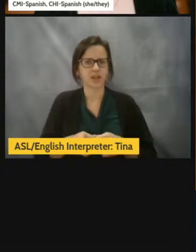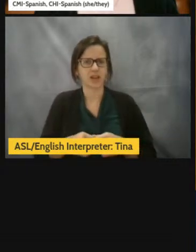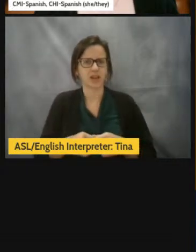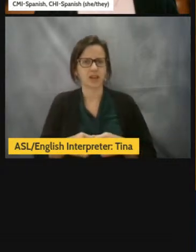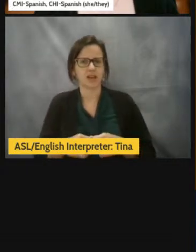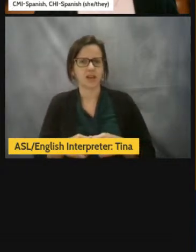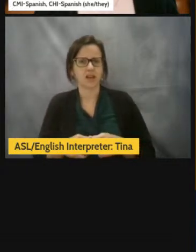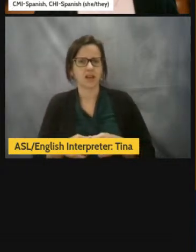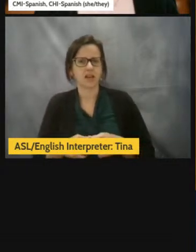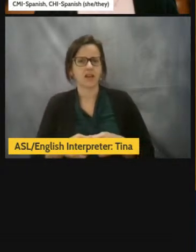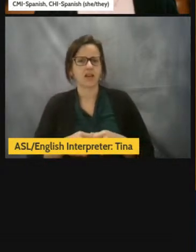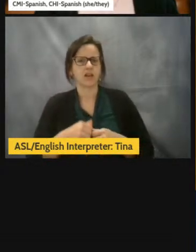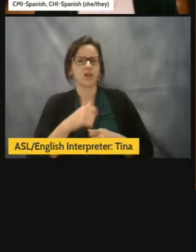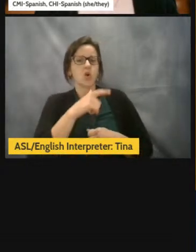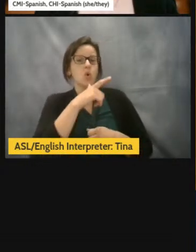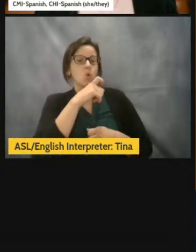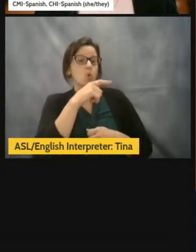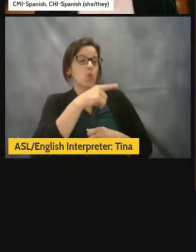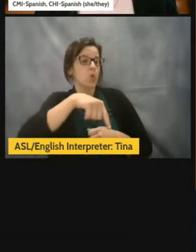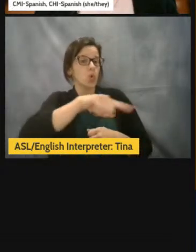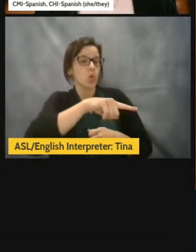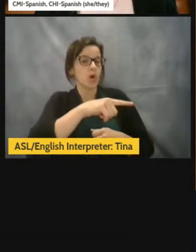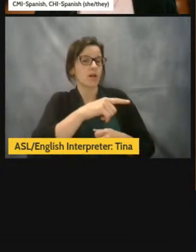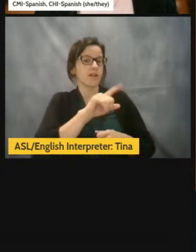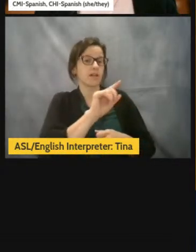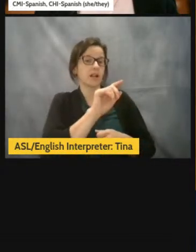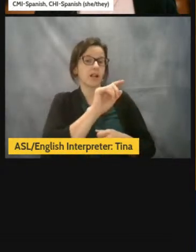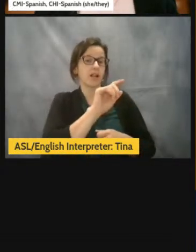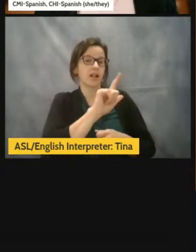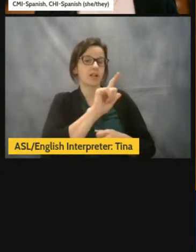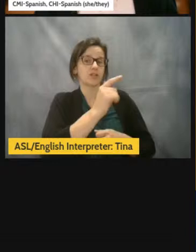64% lower odds of reporting a suicide attempt.